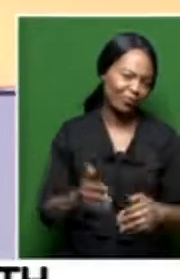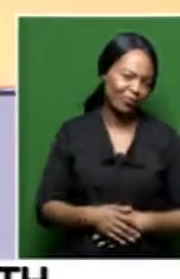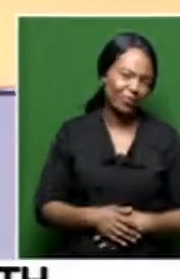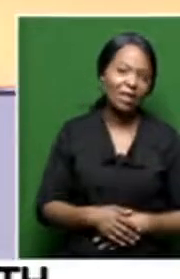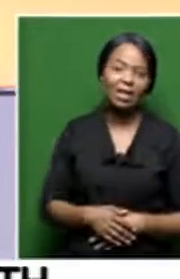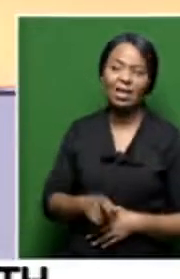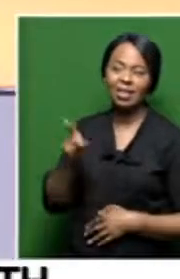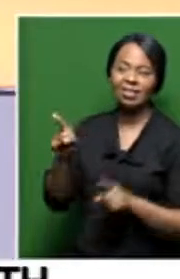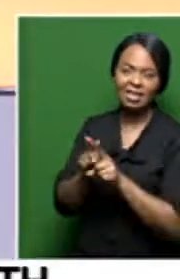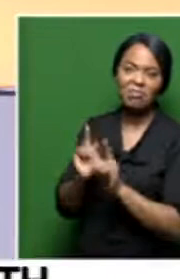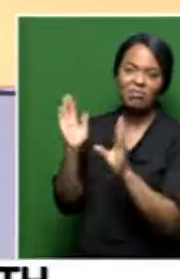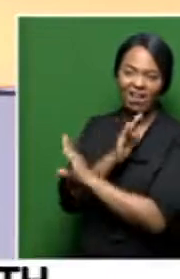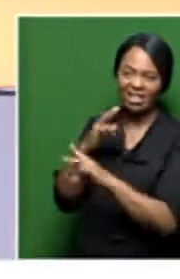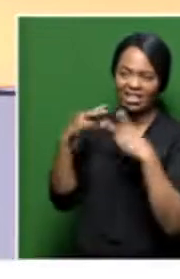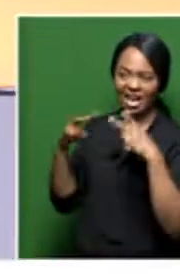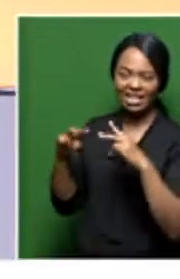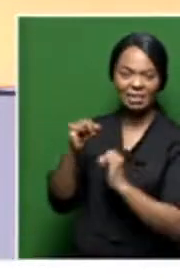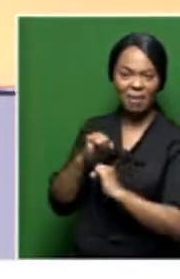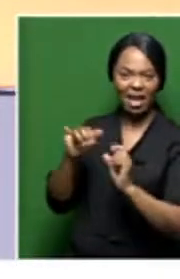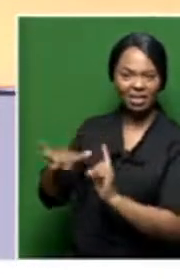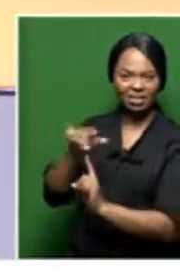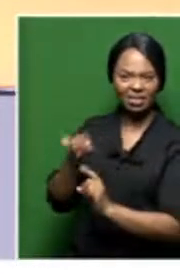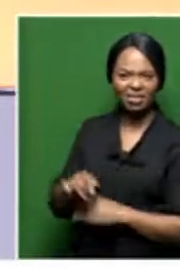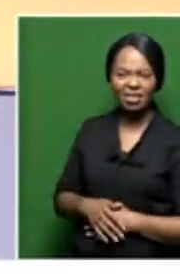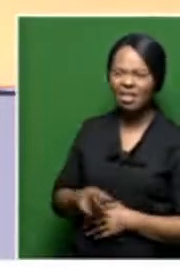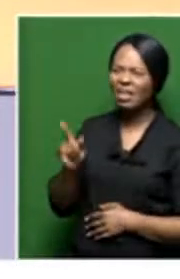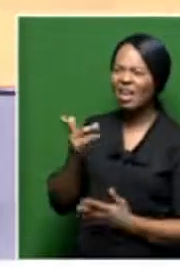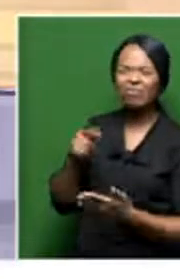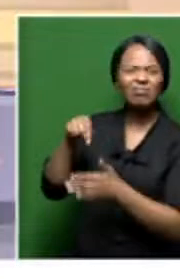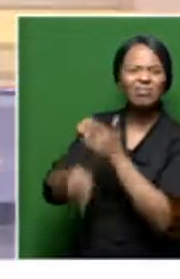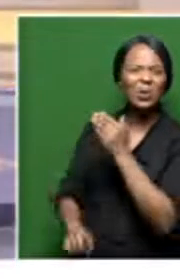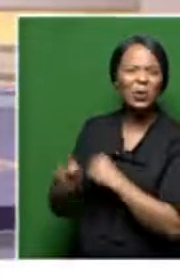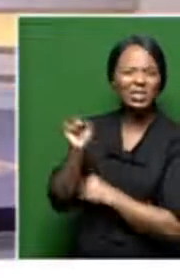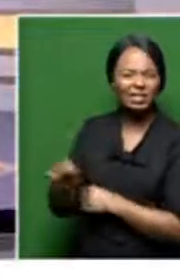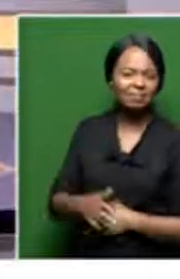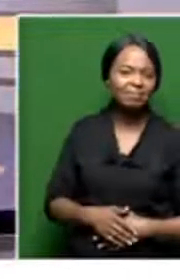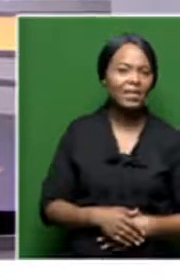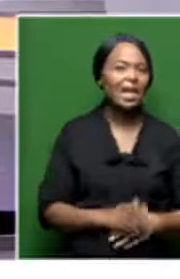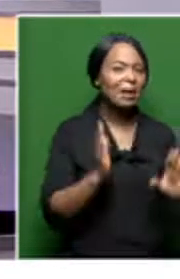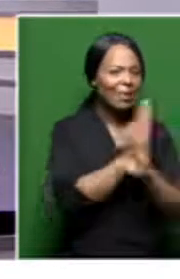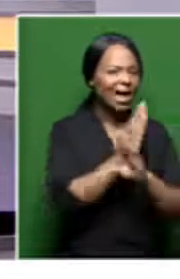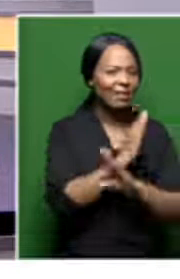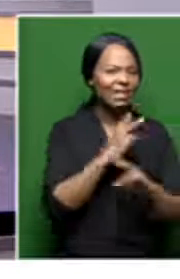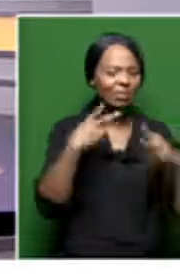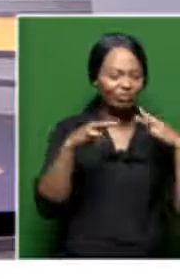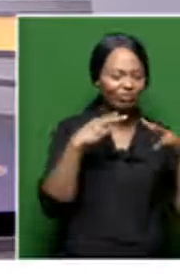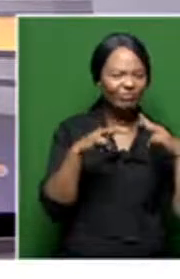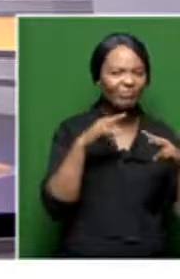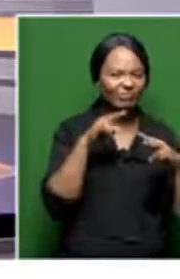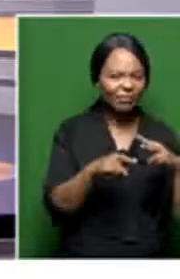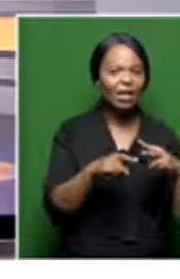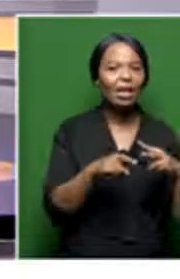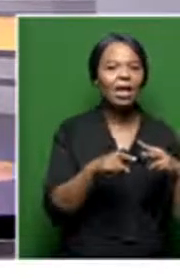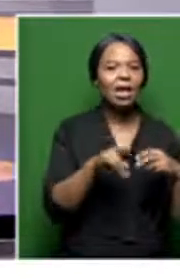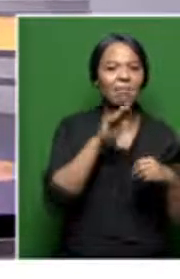into the private dining space, isn't it? Yeah. Take us through what private dining entails. Look, private dining is basically bringing restaurants into people's